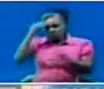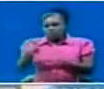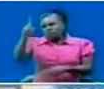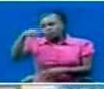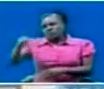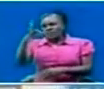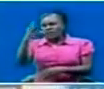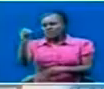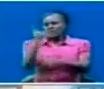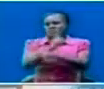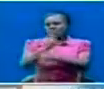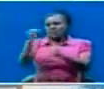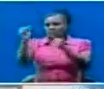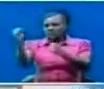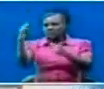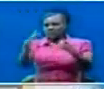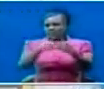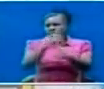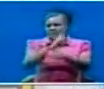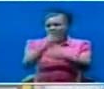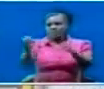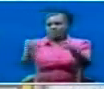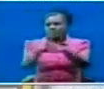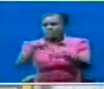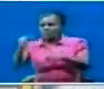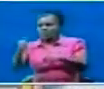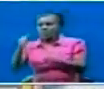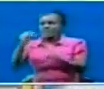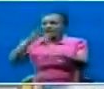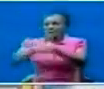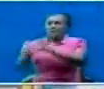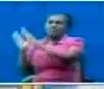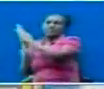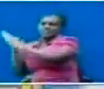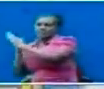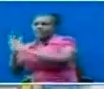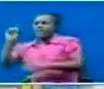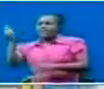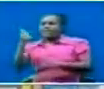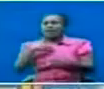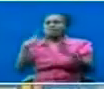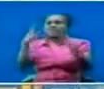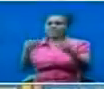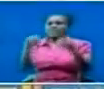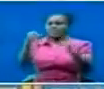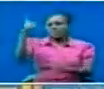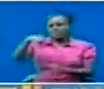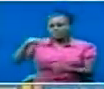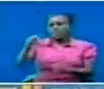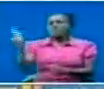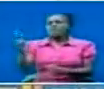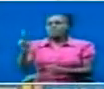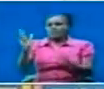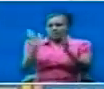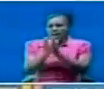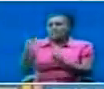time of 13 minutes, 58.7 seconds, while Lorot settled for silver. Kenya also had an easy ride in the short races, with Kipyegon Bett